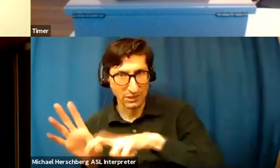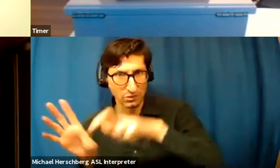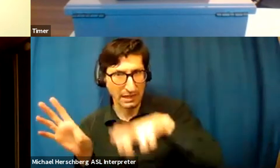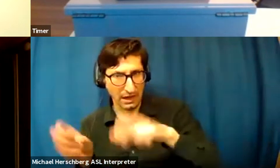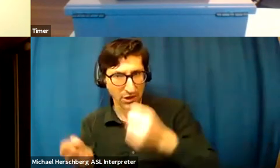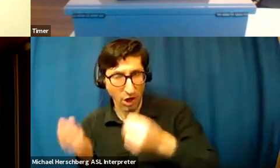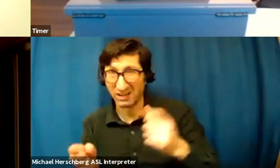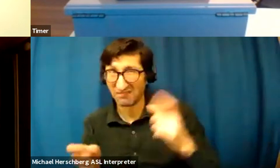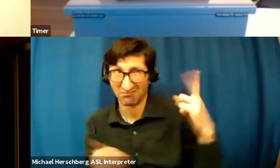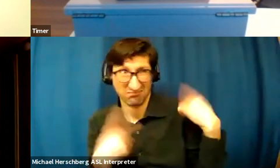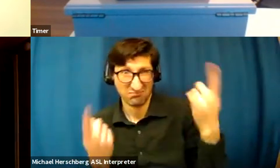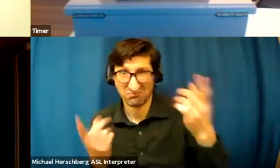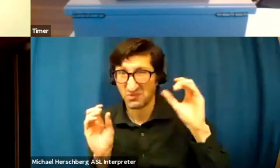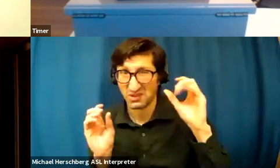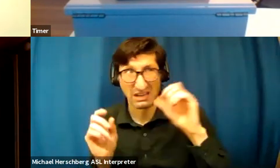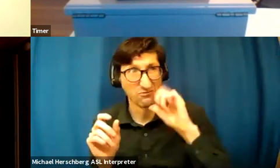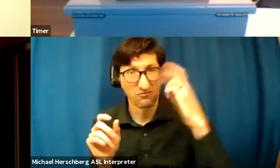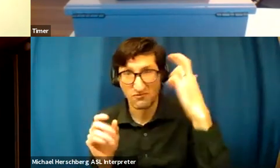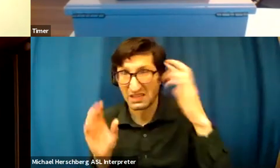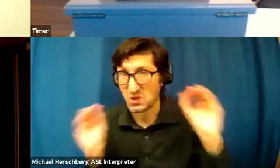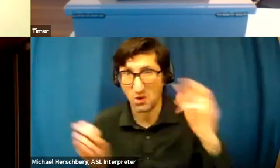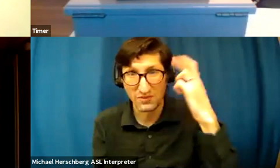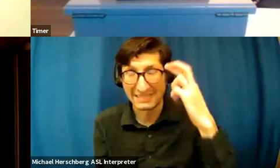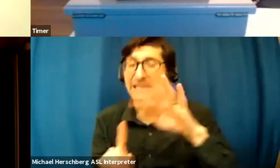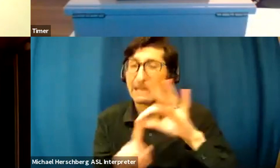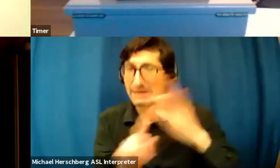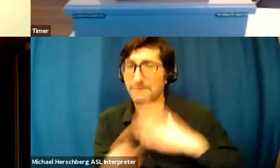there wasn't a reason other than maybe my father being Latino.